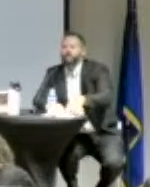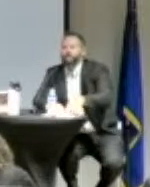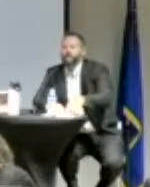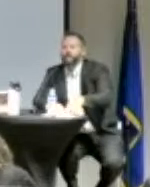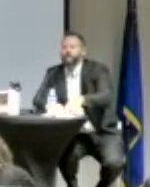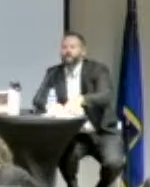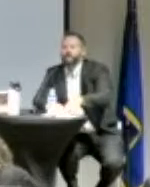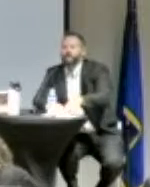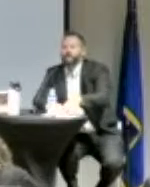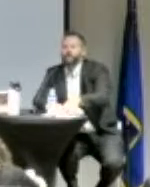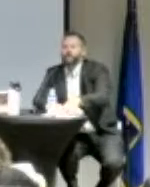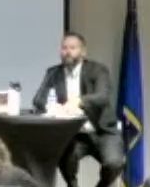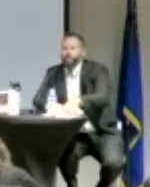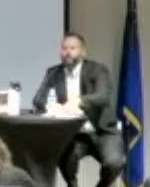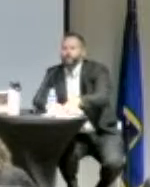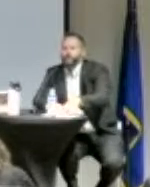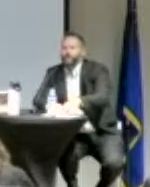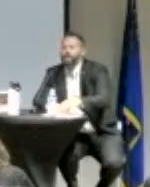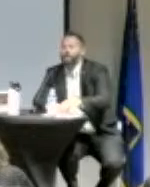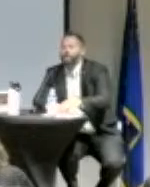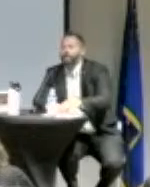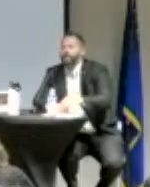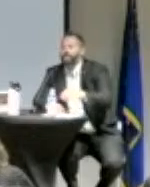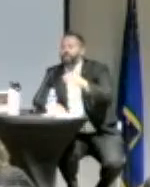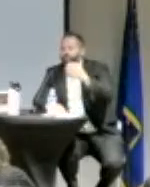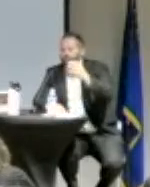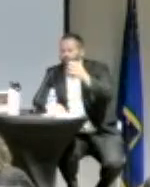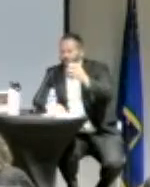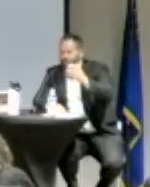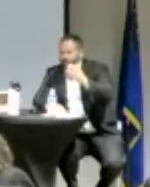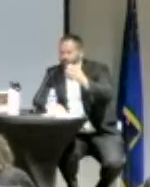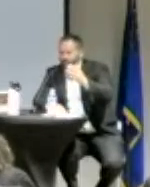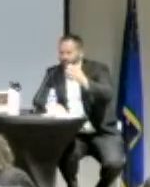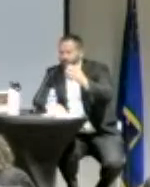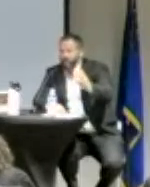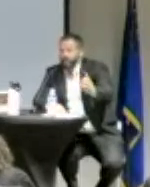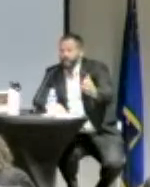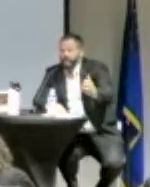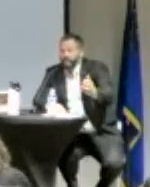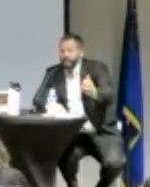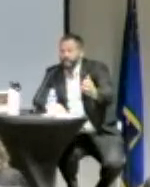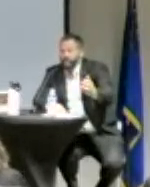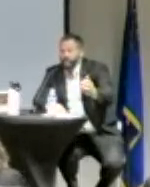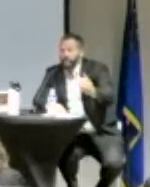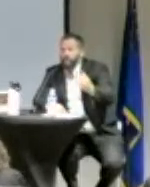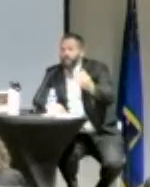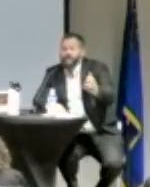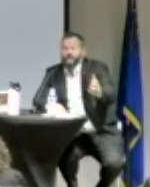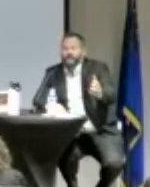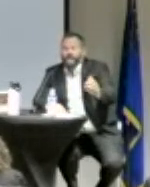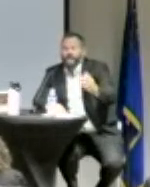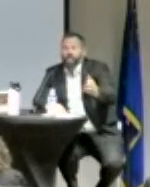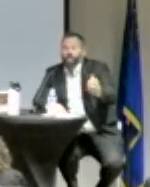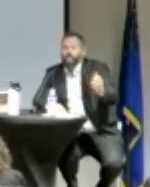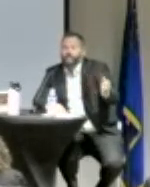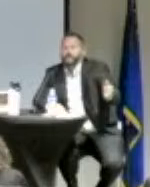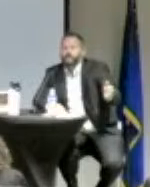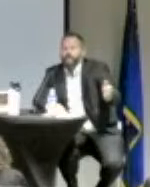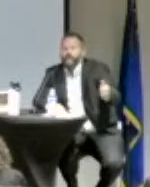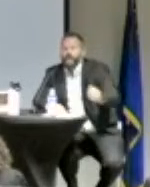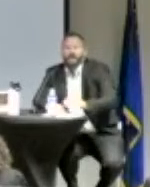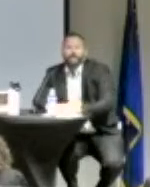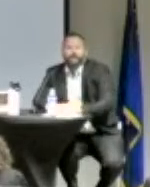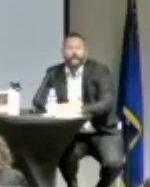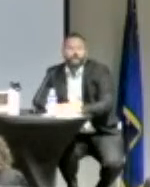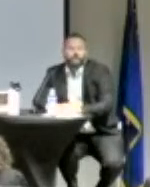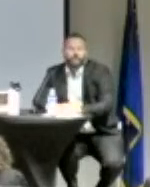place to recognize the work of our employees? Because y'all are great. You are busting it every single